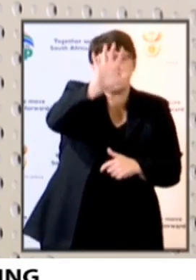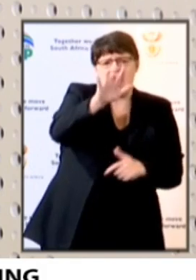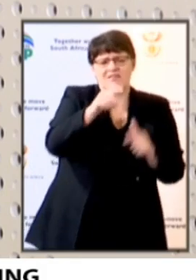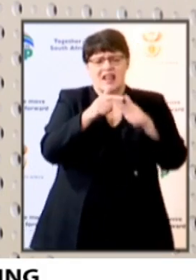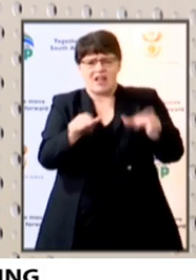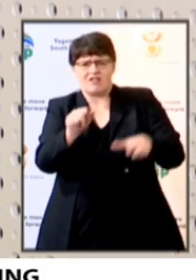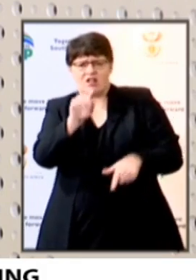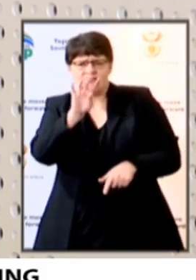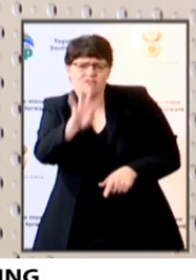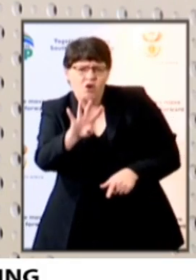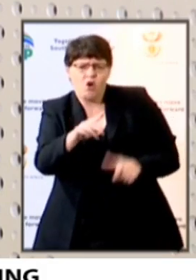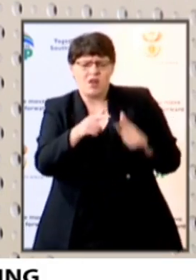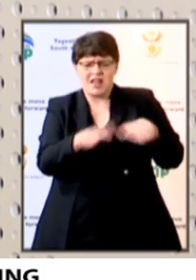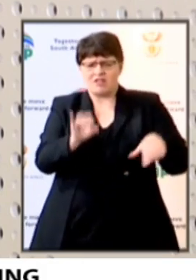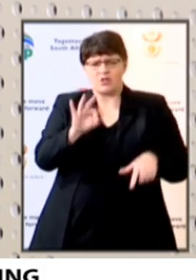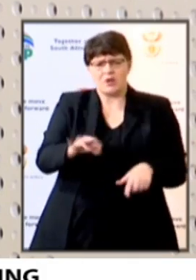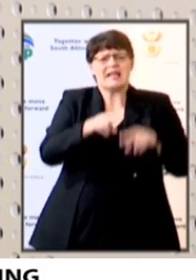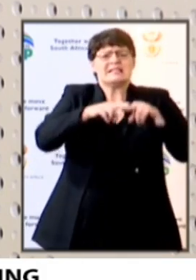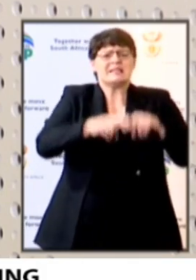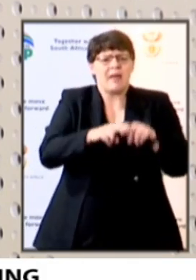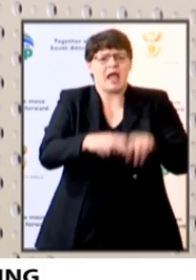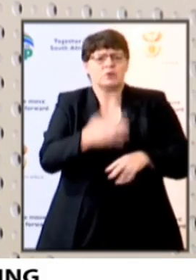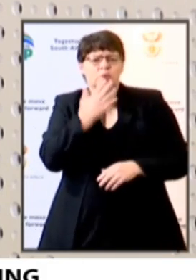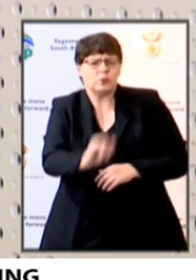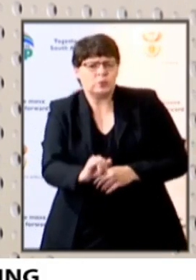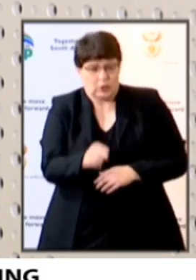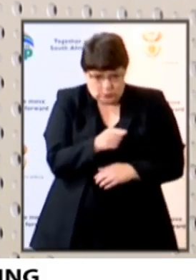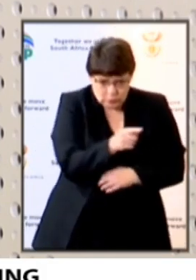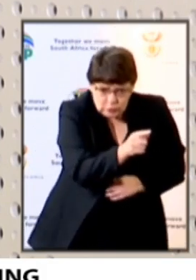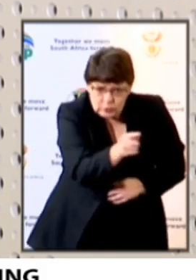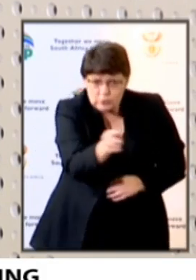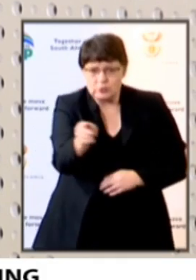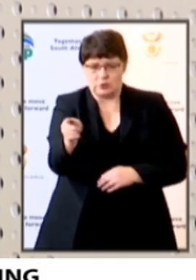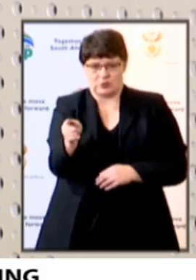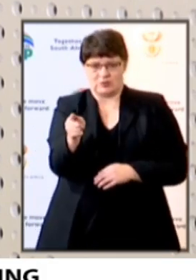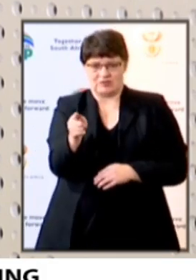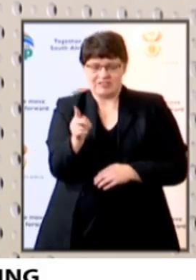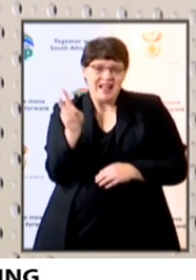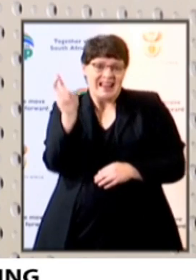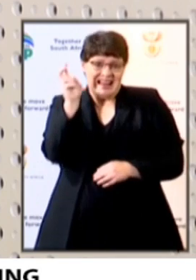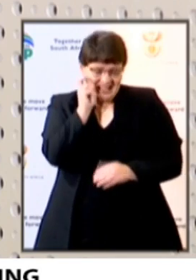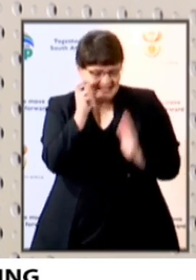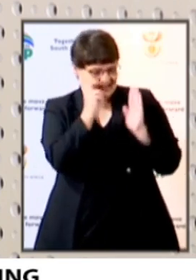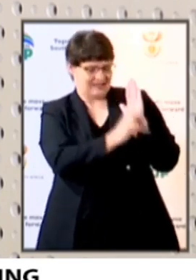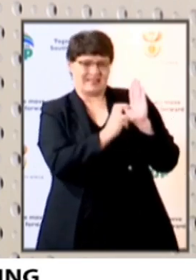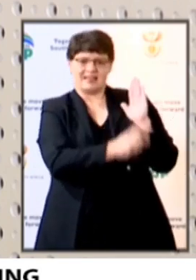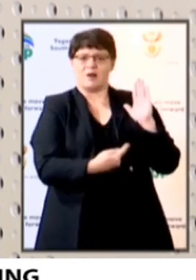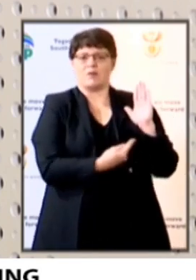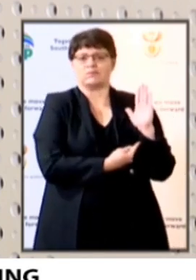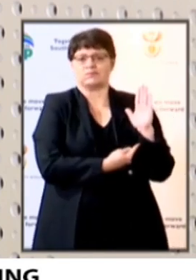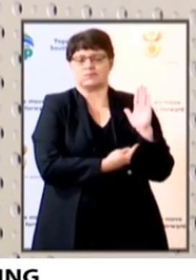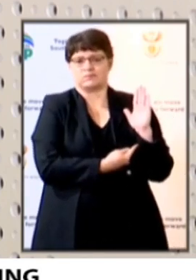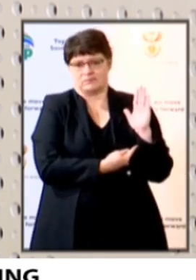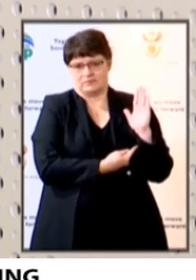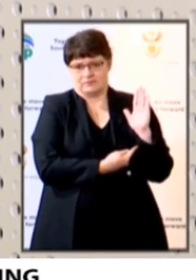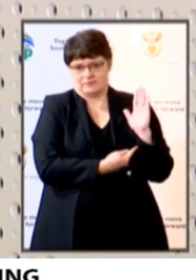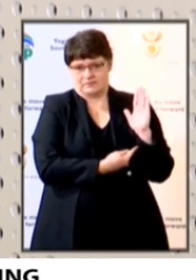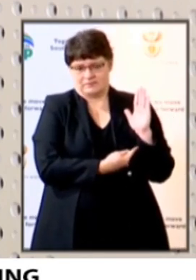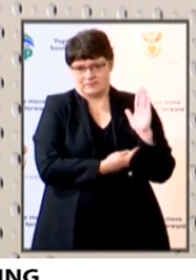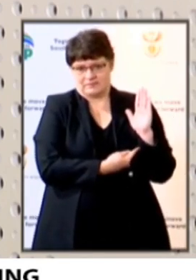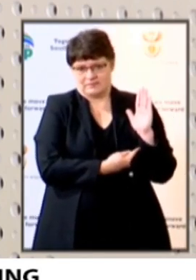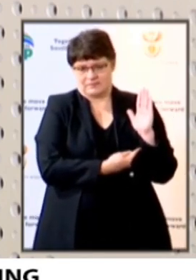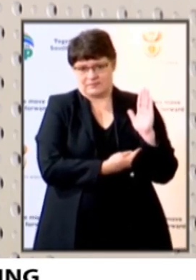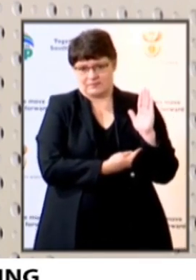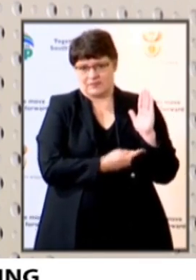do, whether we stick to what we are supposed to do or not. So we